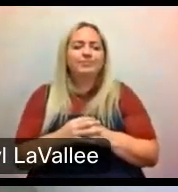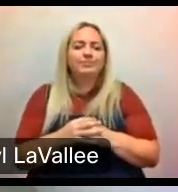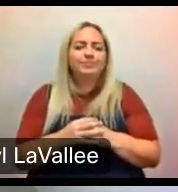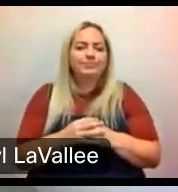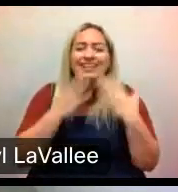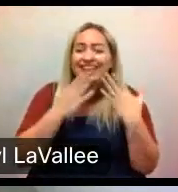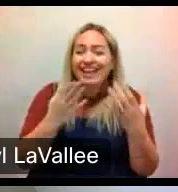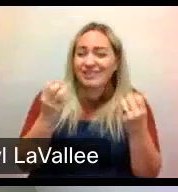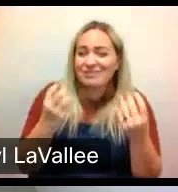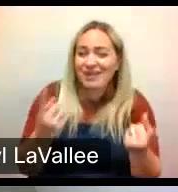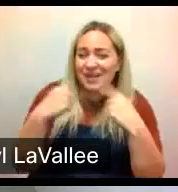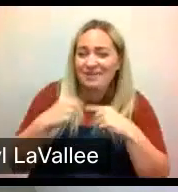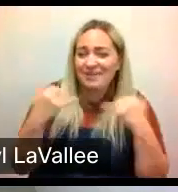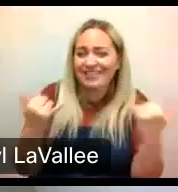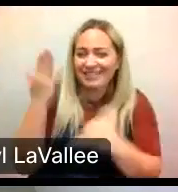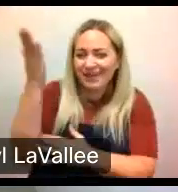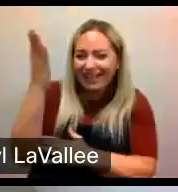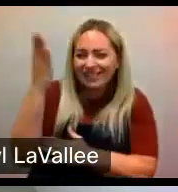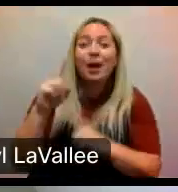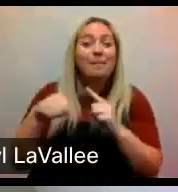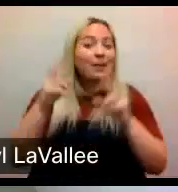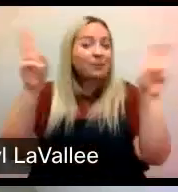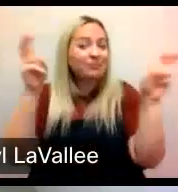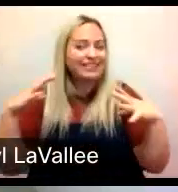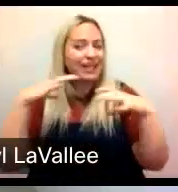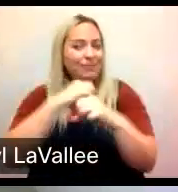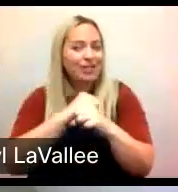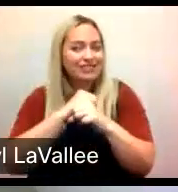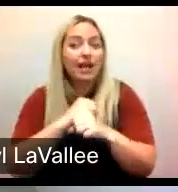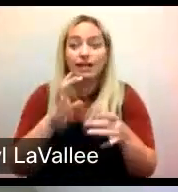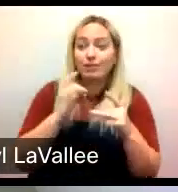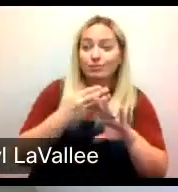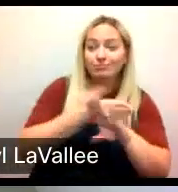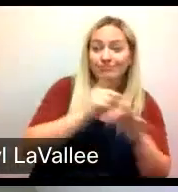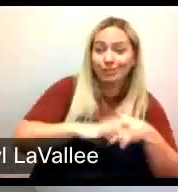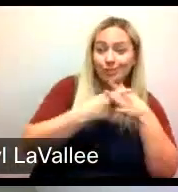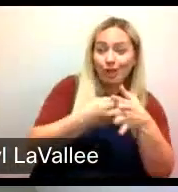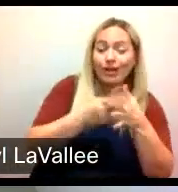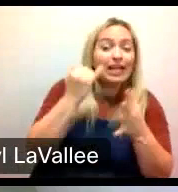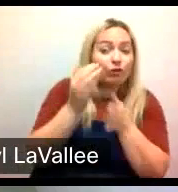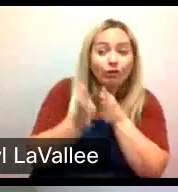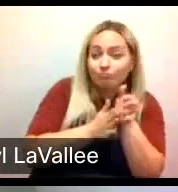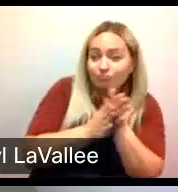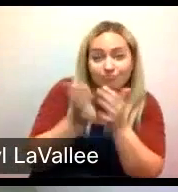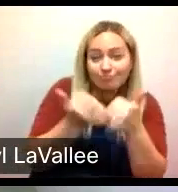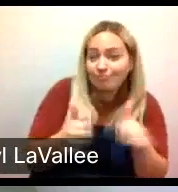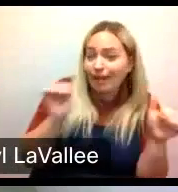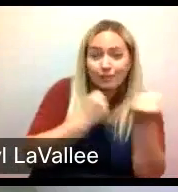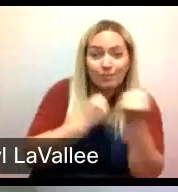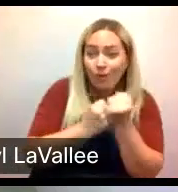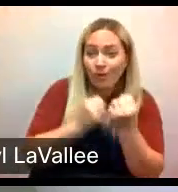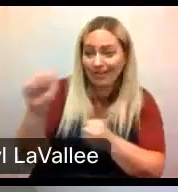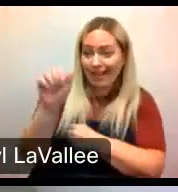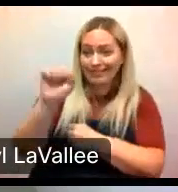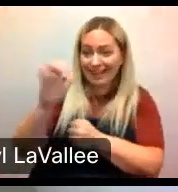Thank you very much for attending this presentation about summaries. As I mentioned at the beginning of this presentation, if you're interested in any of the supports that the ASC has